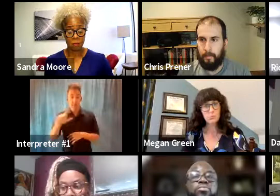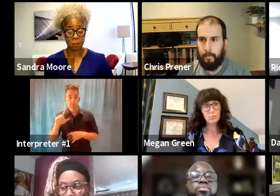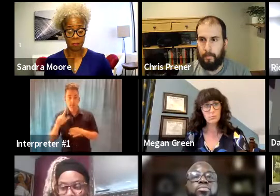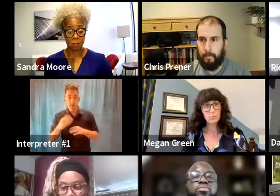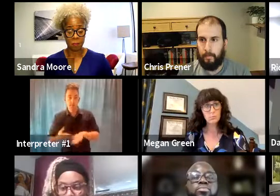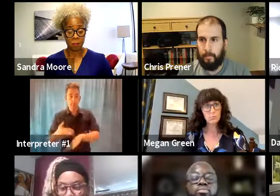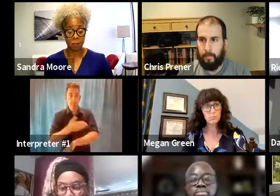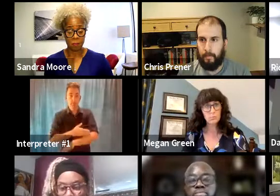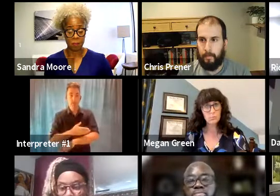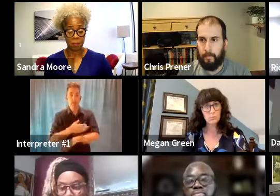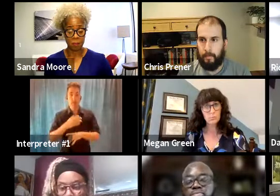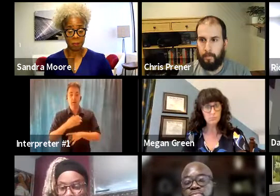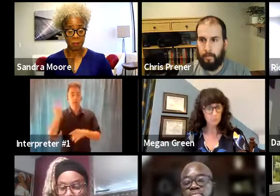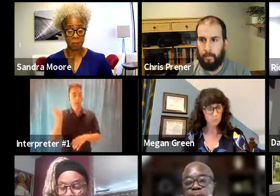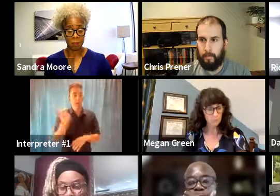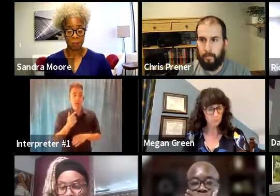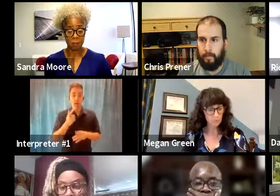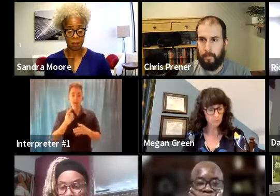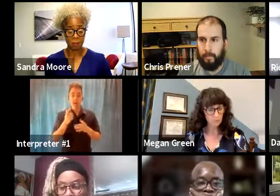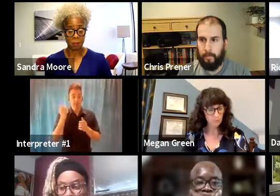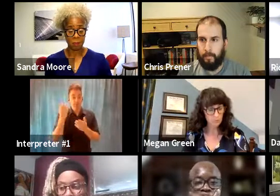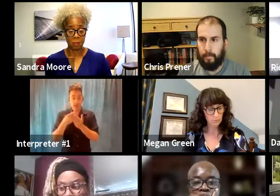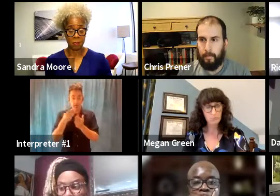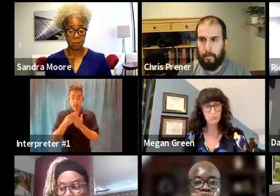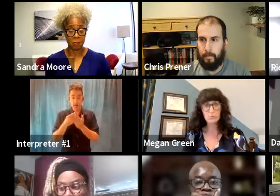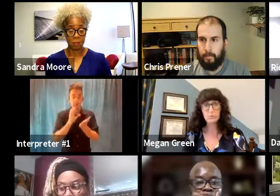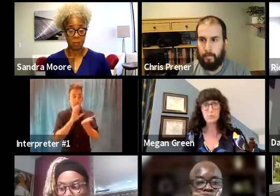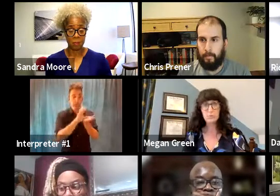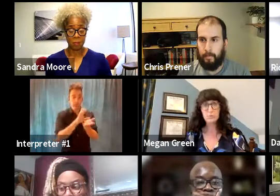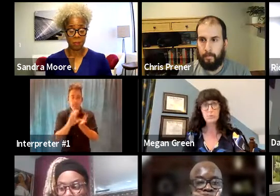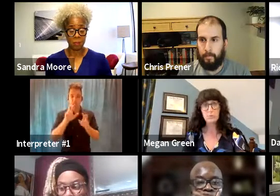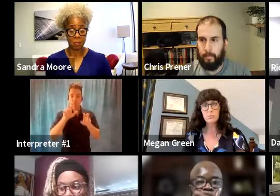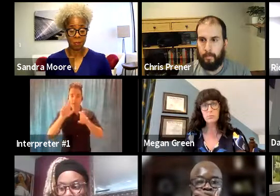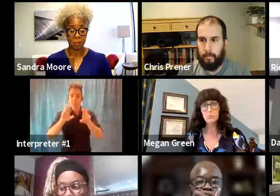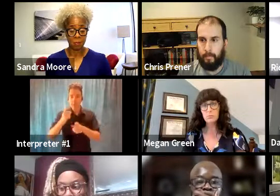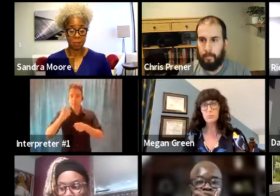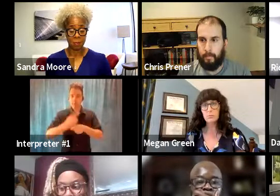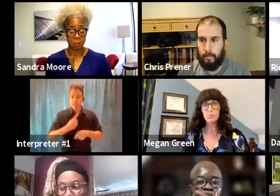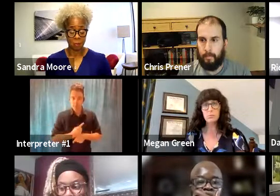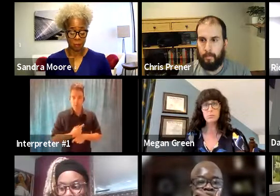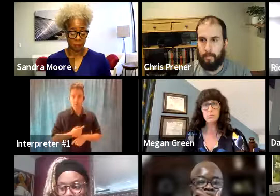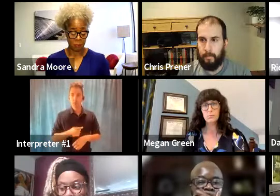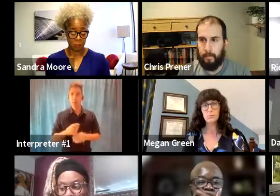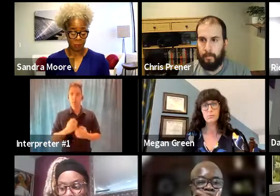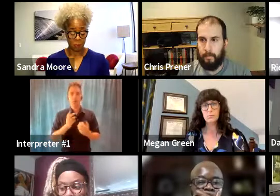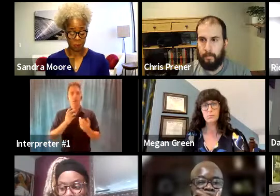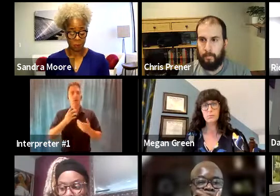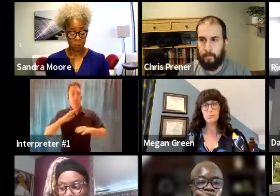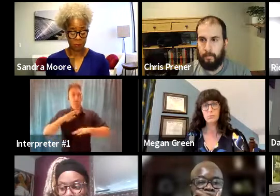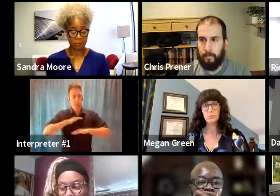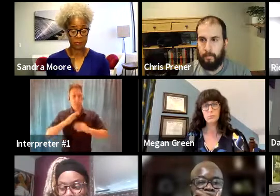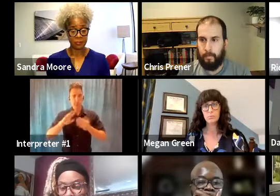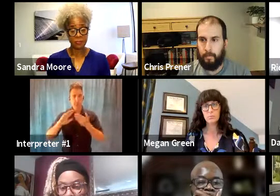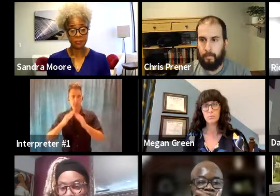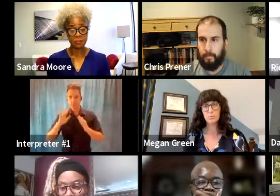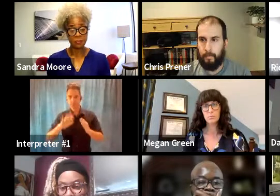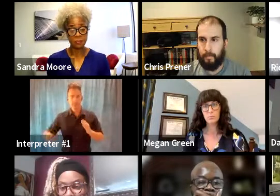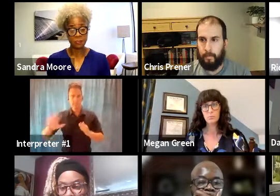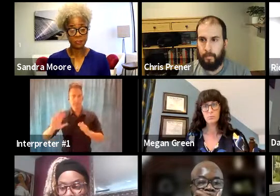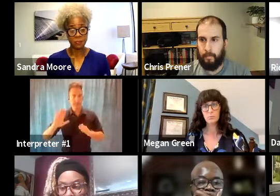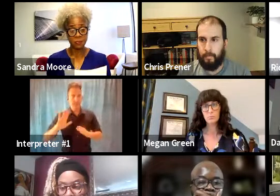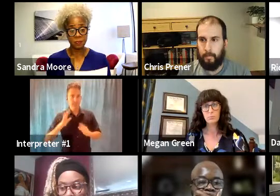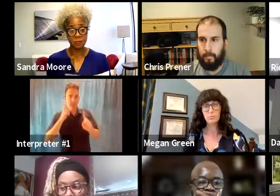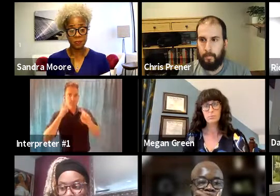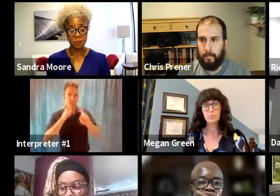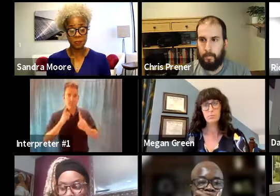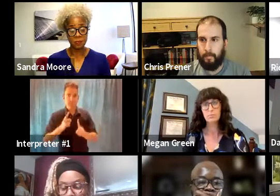are invested equitably, in line with the community's priorities, and for maximum transformational impact.